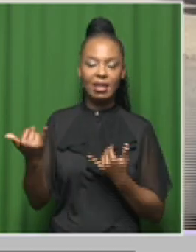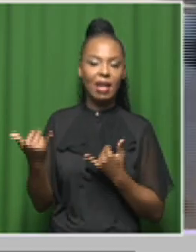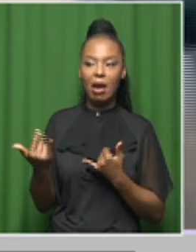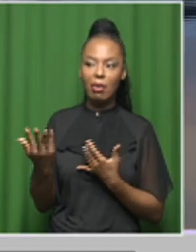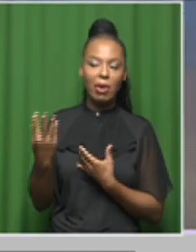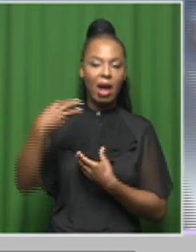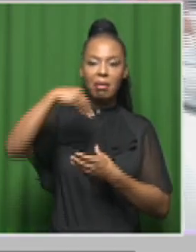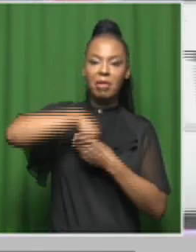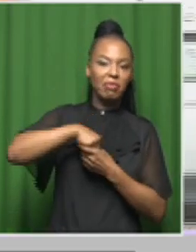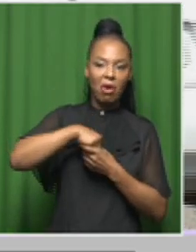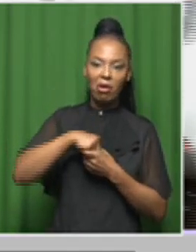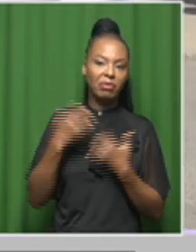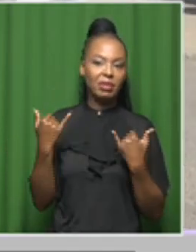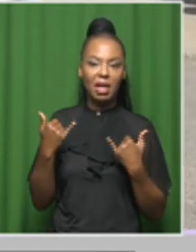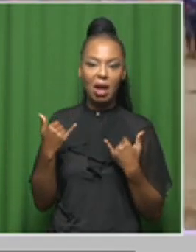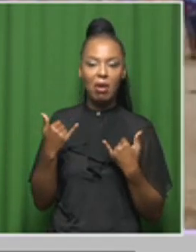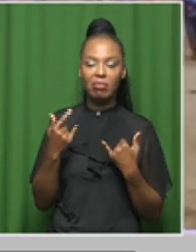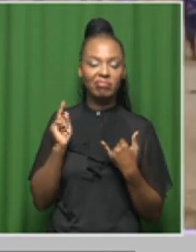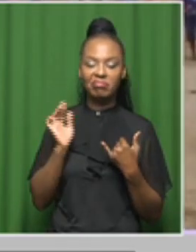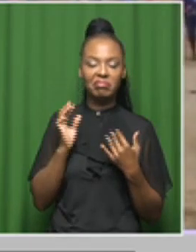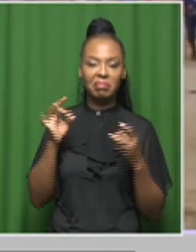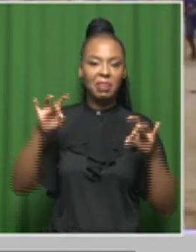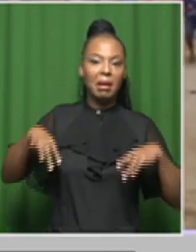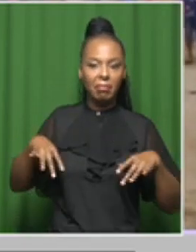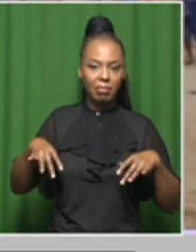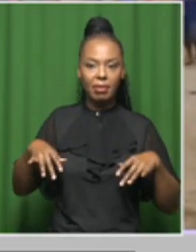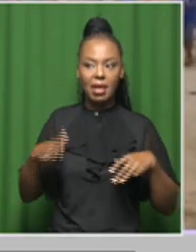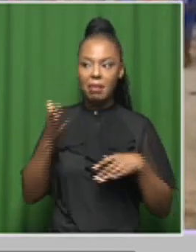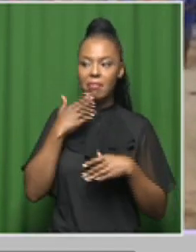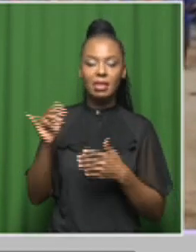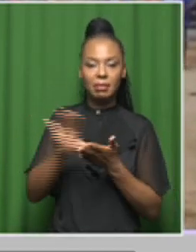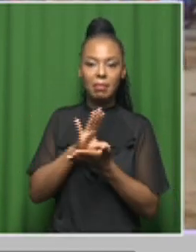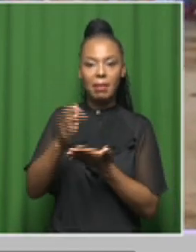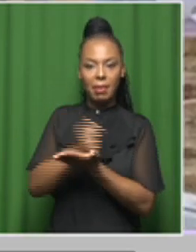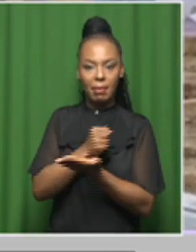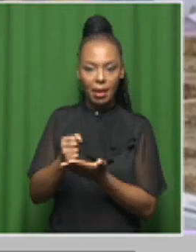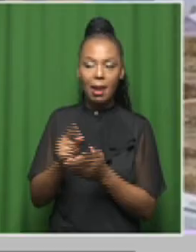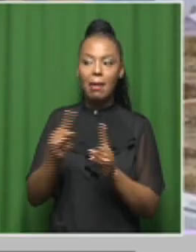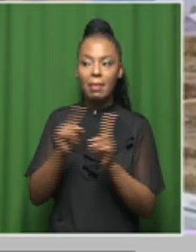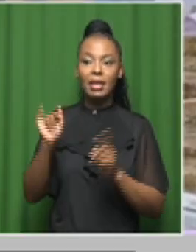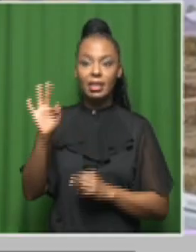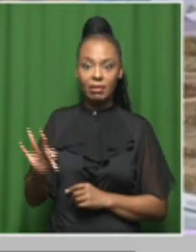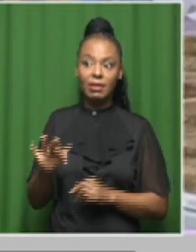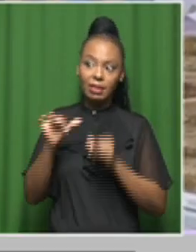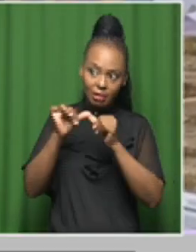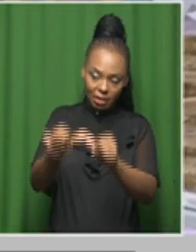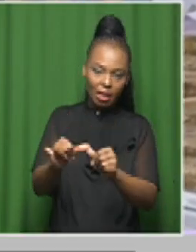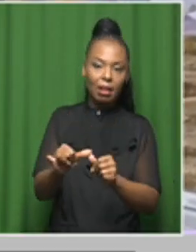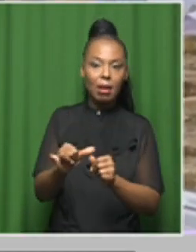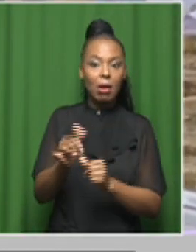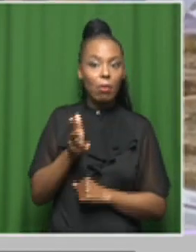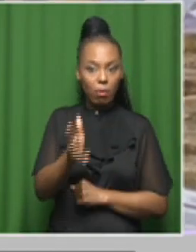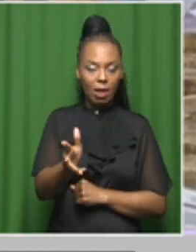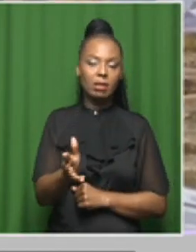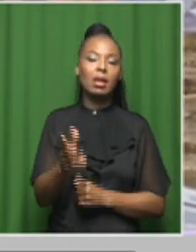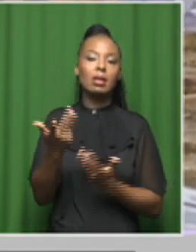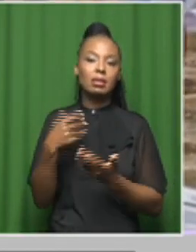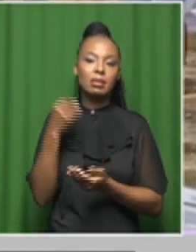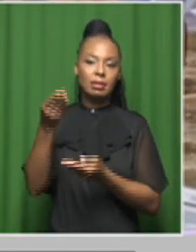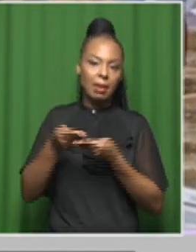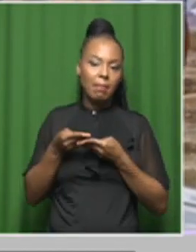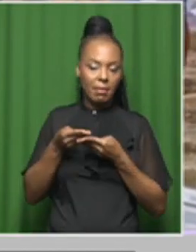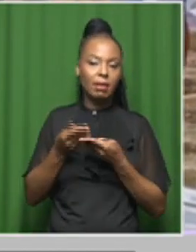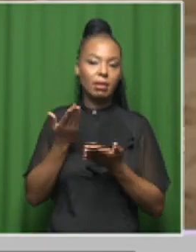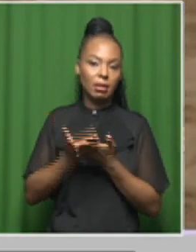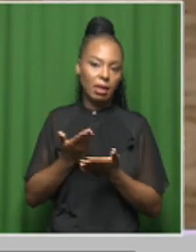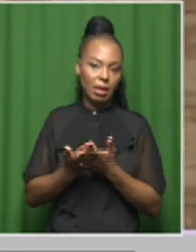deregistered? Or if they are at the end tail of their preparation, they can submit immediately. Then they will be exempt from the